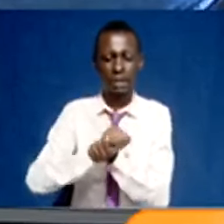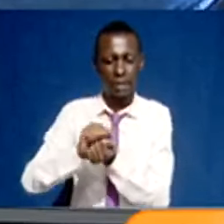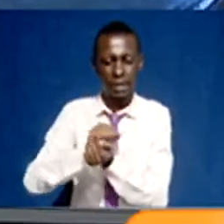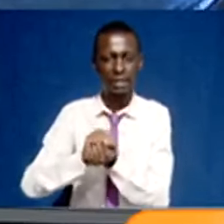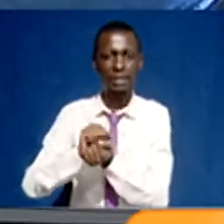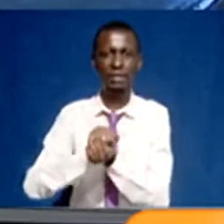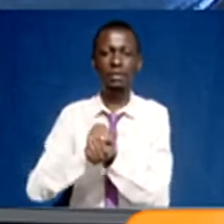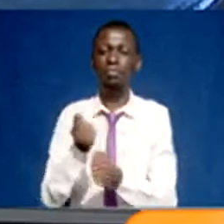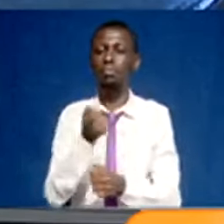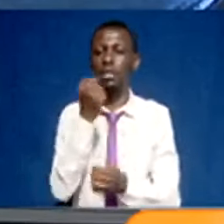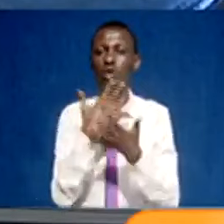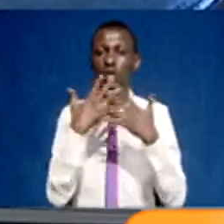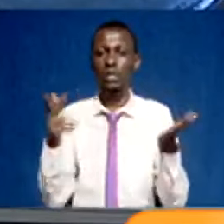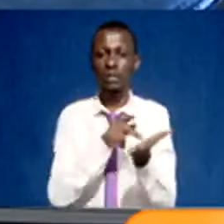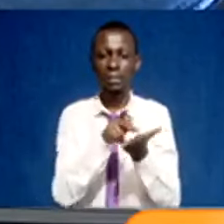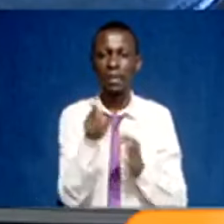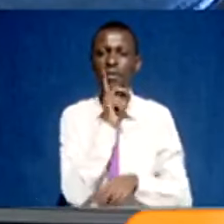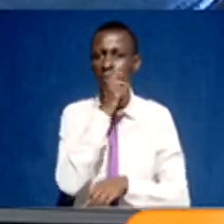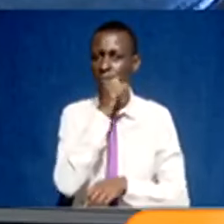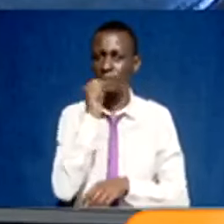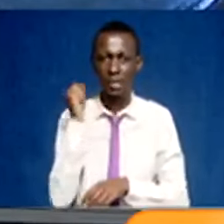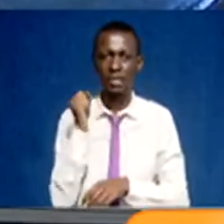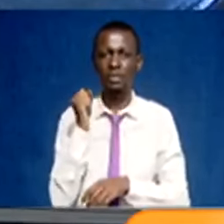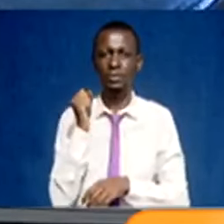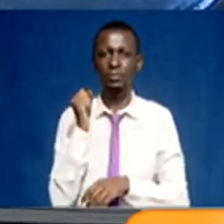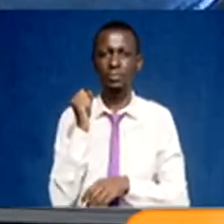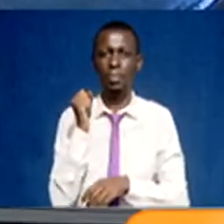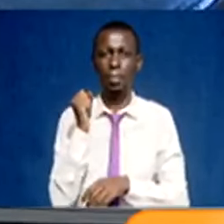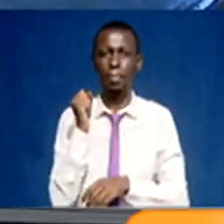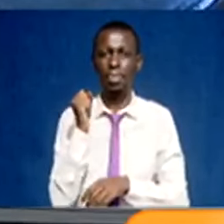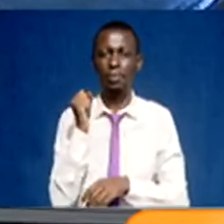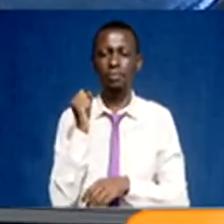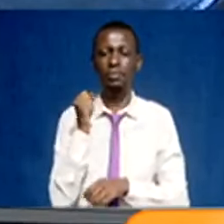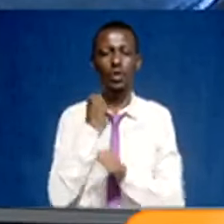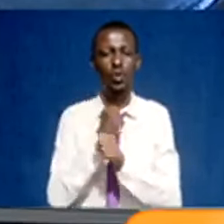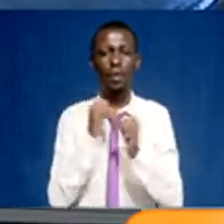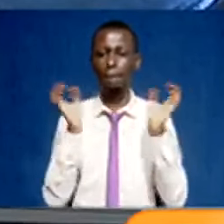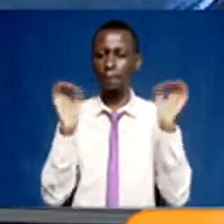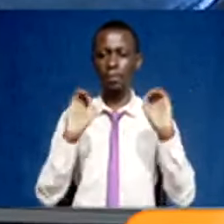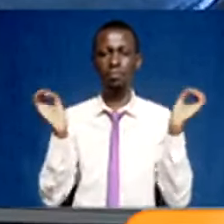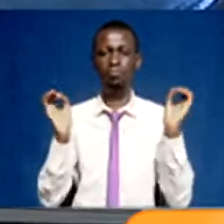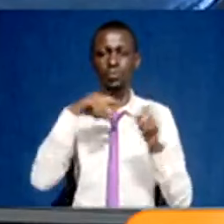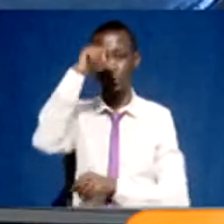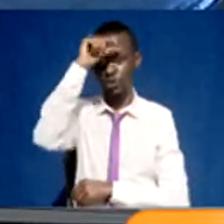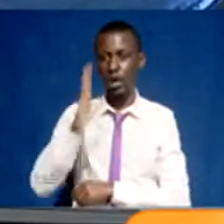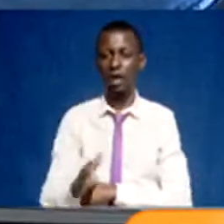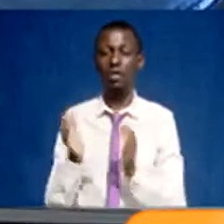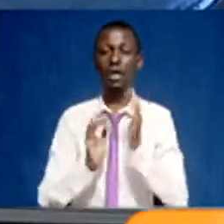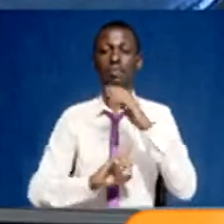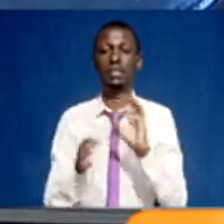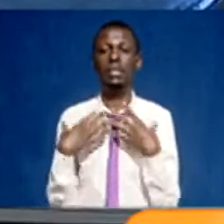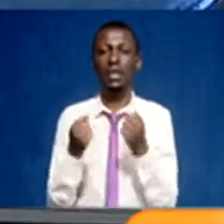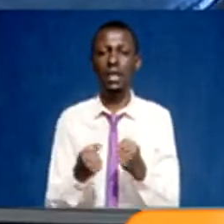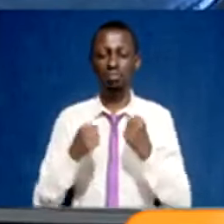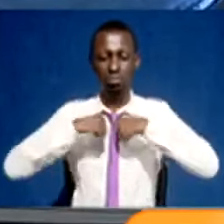after medical equipment procured under the MES scheme broke down. This as governors and the Ministry of Health